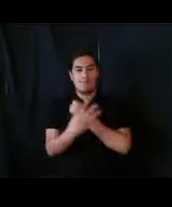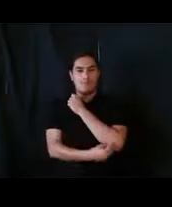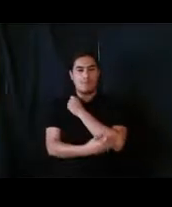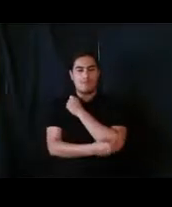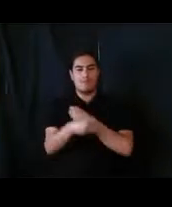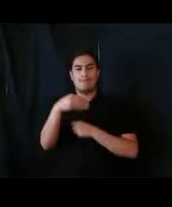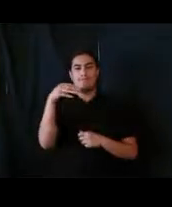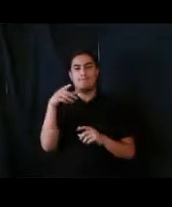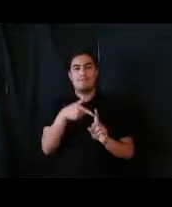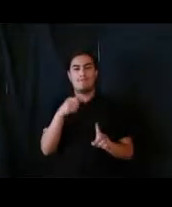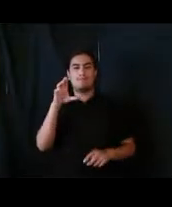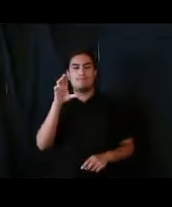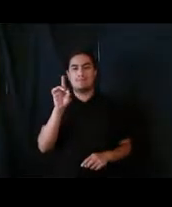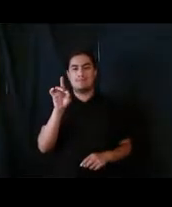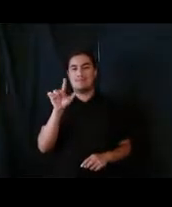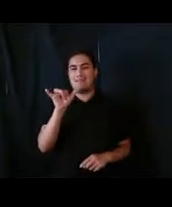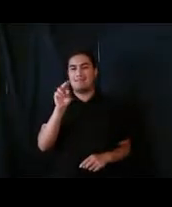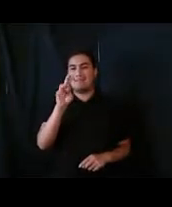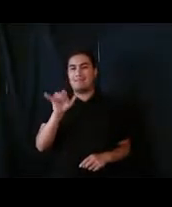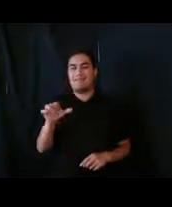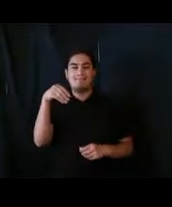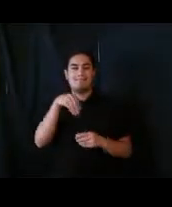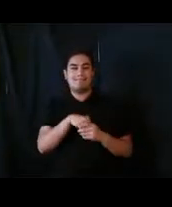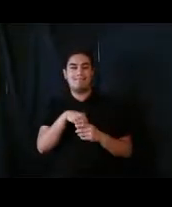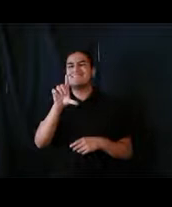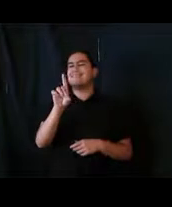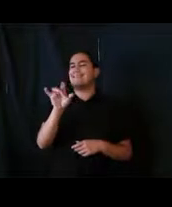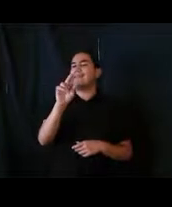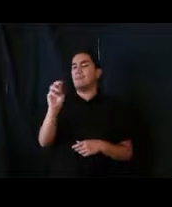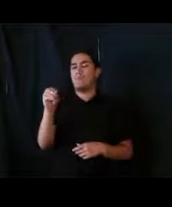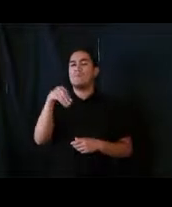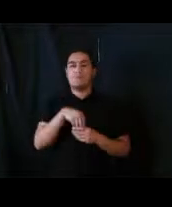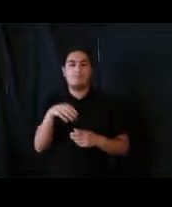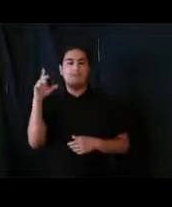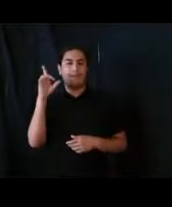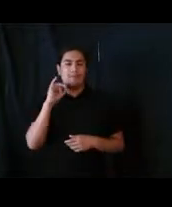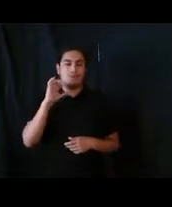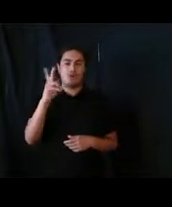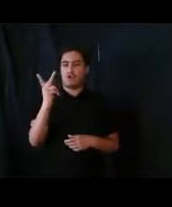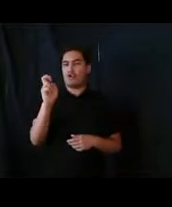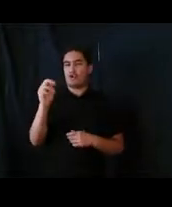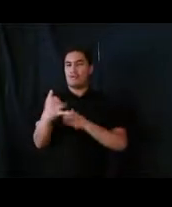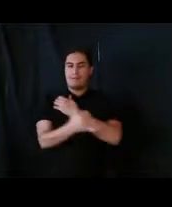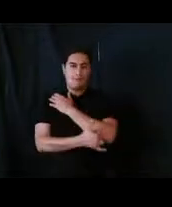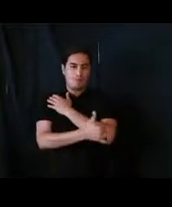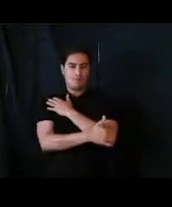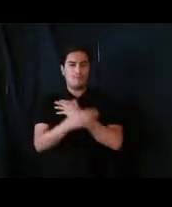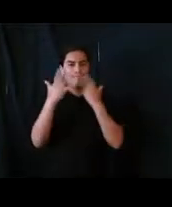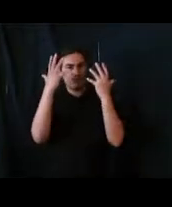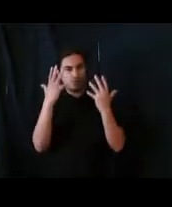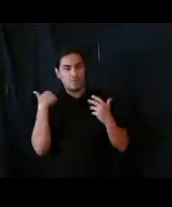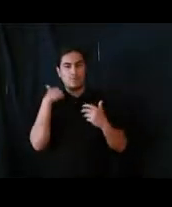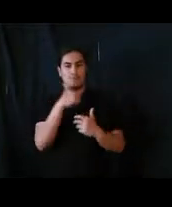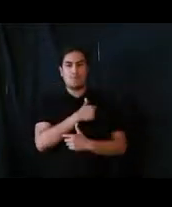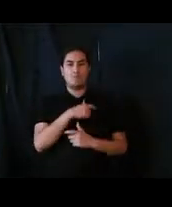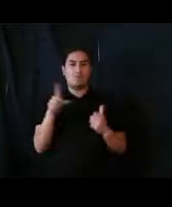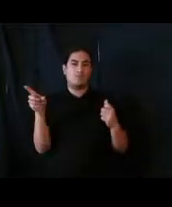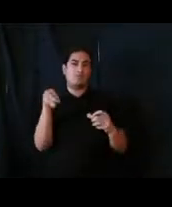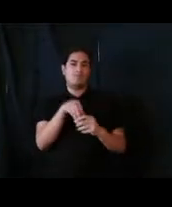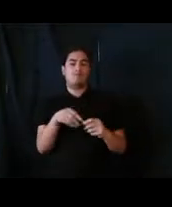california and kern county um and we were fortunate to participate in i think the first listening